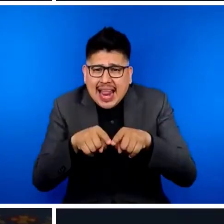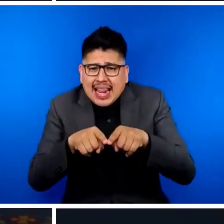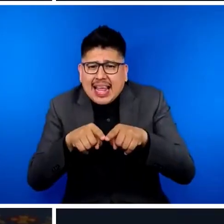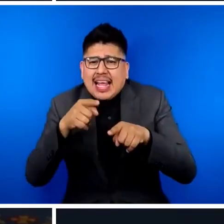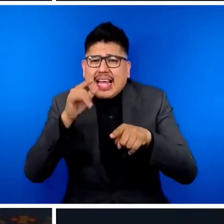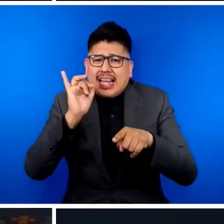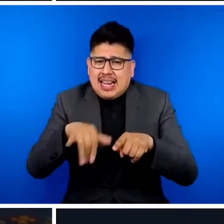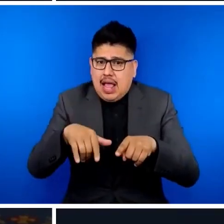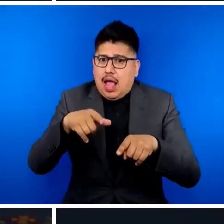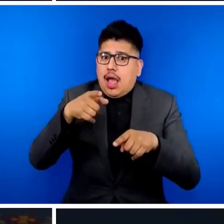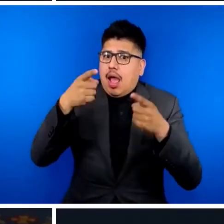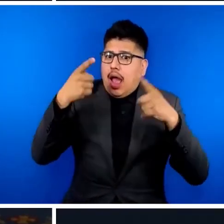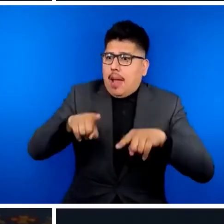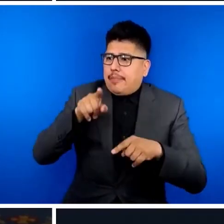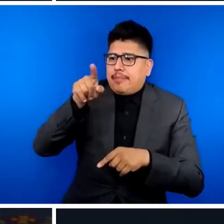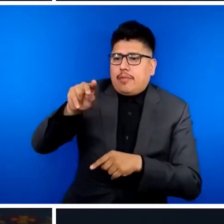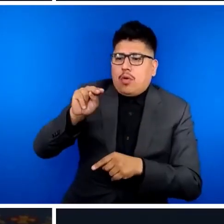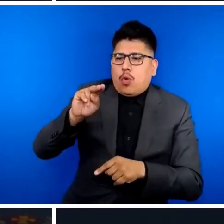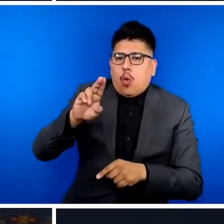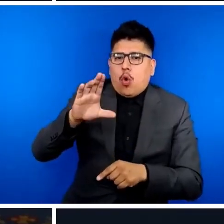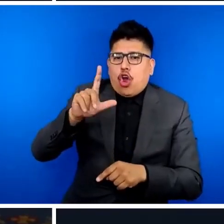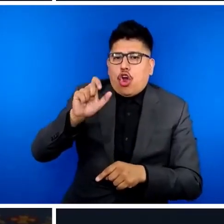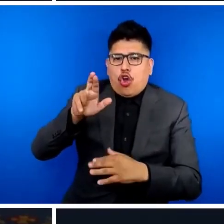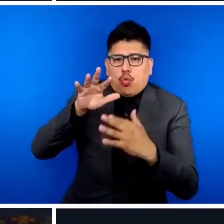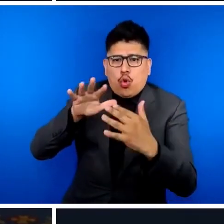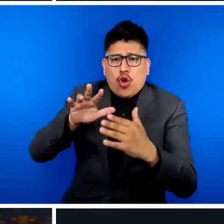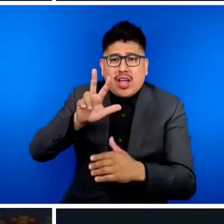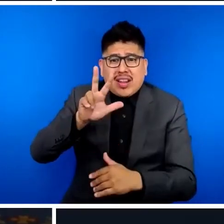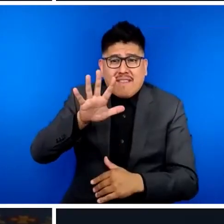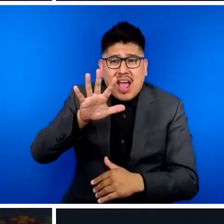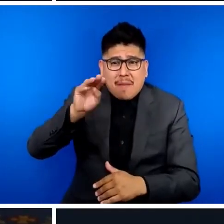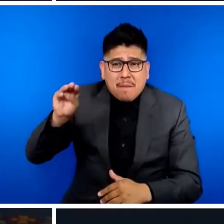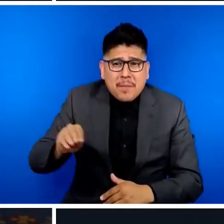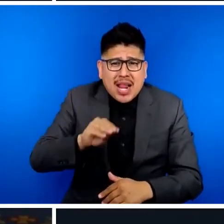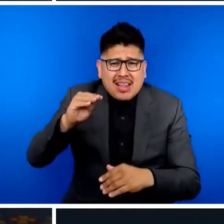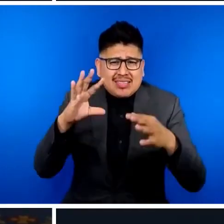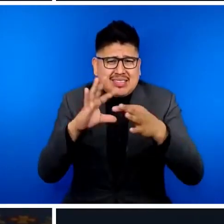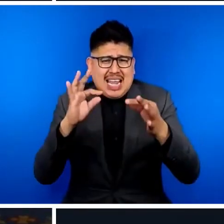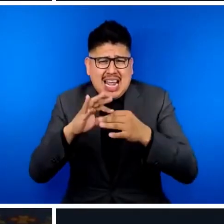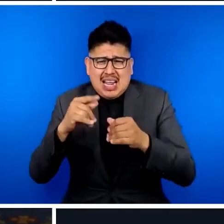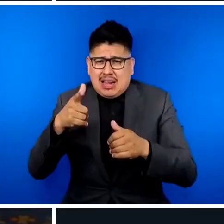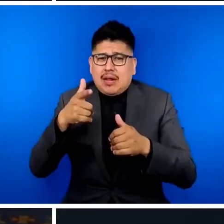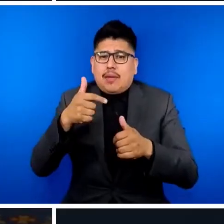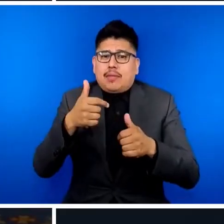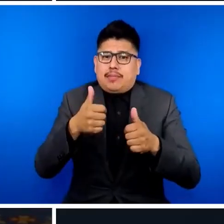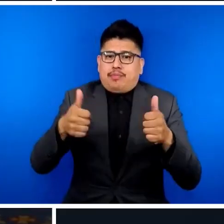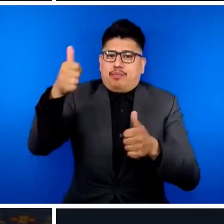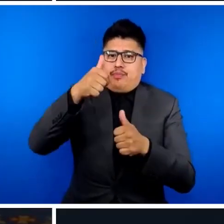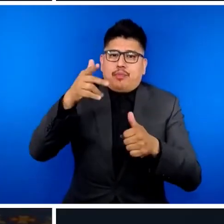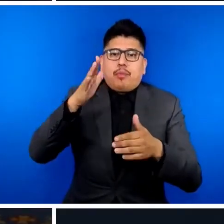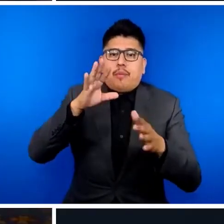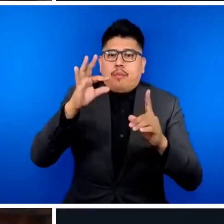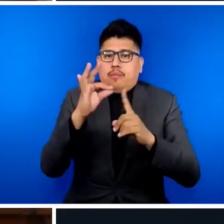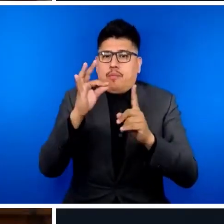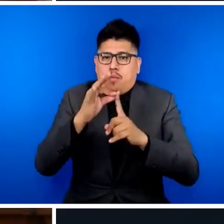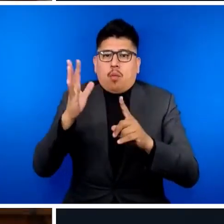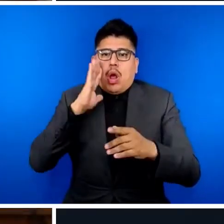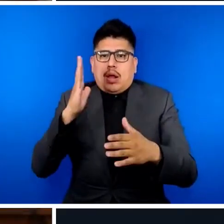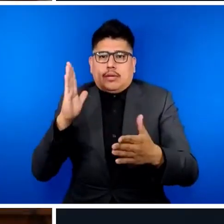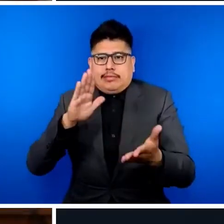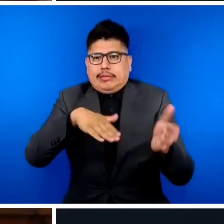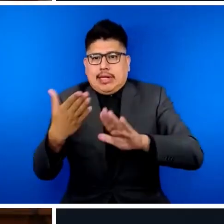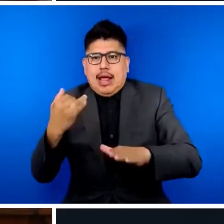35 million people said the Prime Minister of Pakistan would have died if it were not for my involvement. Kosovo and